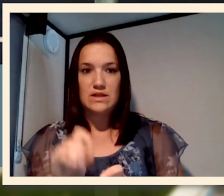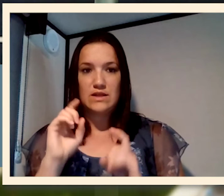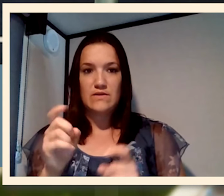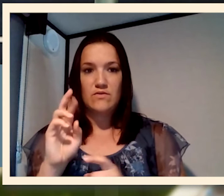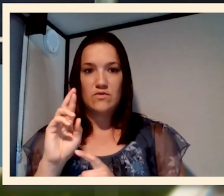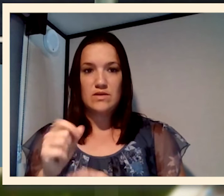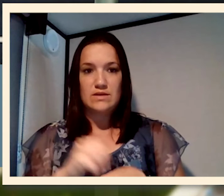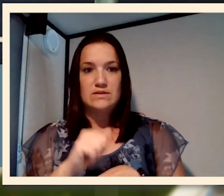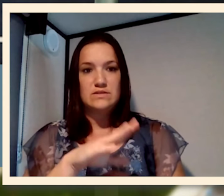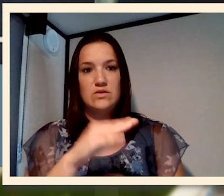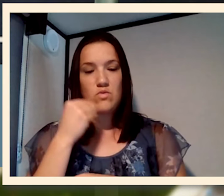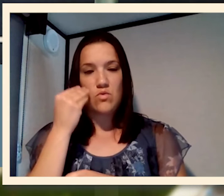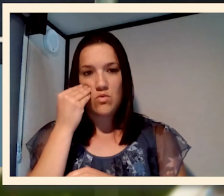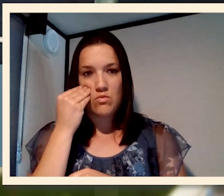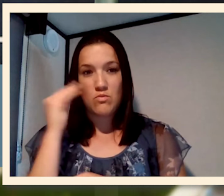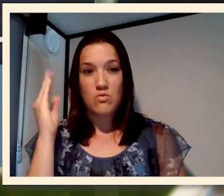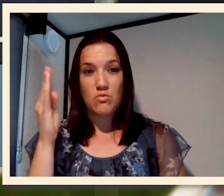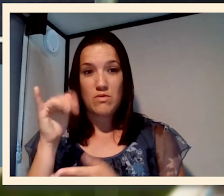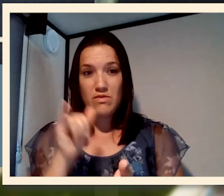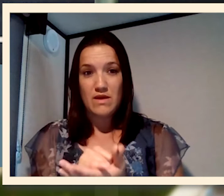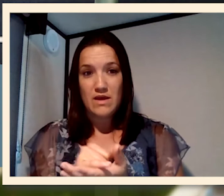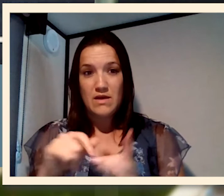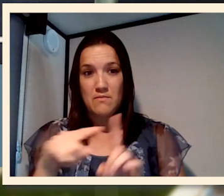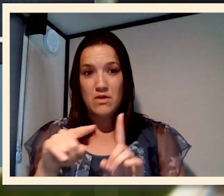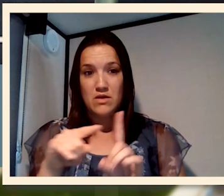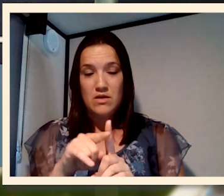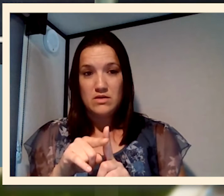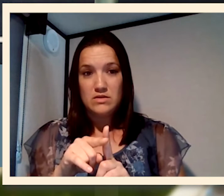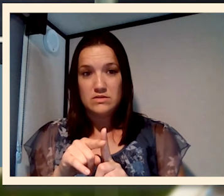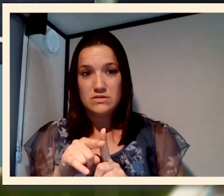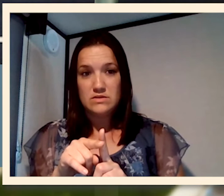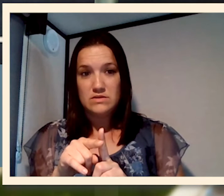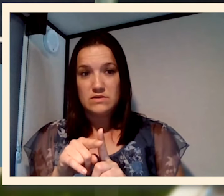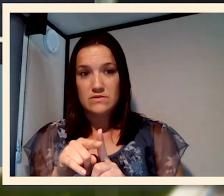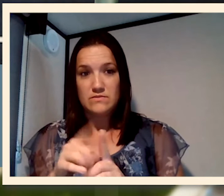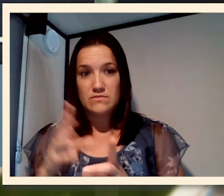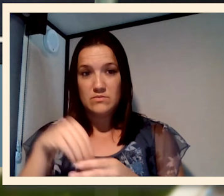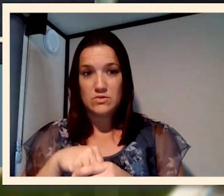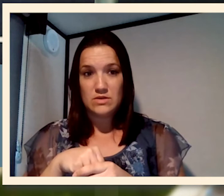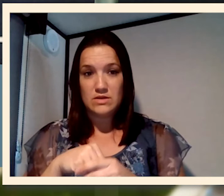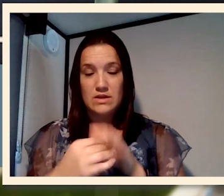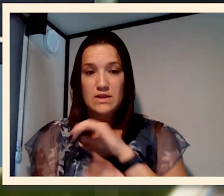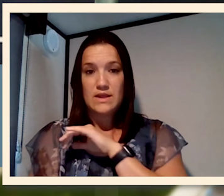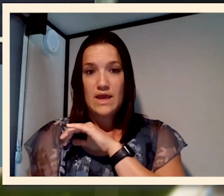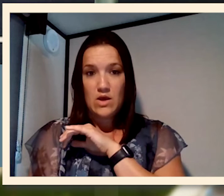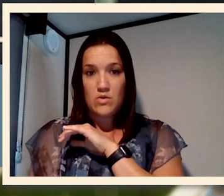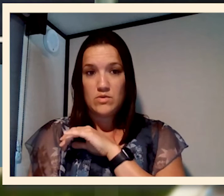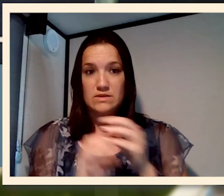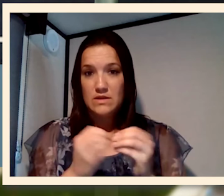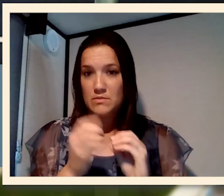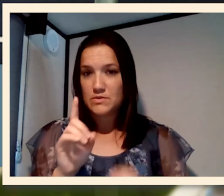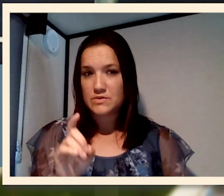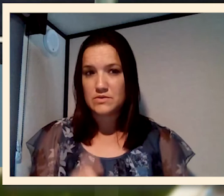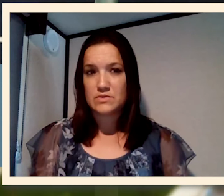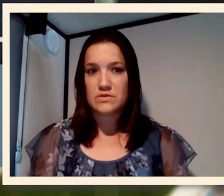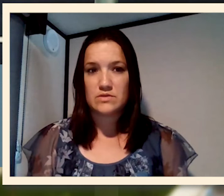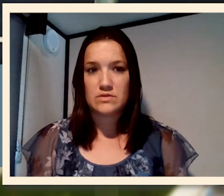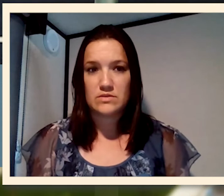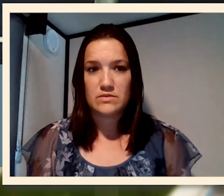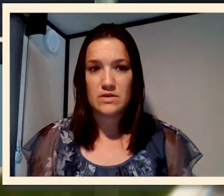retested at the facility, and they're given a prescription and sent home, will that positive number be included in the